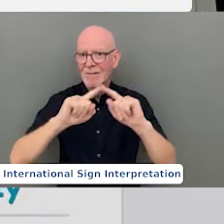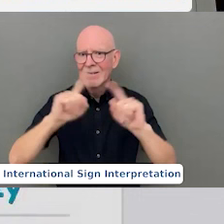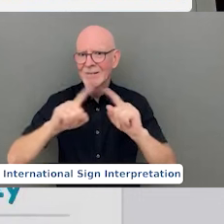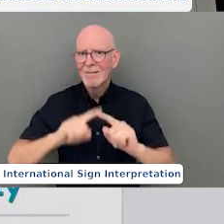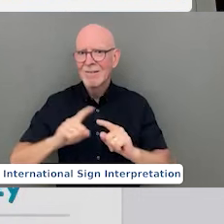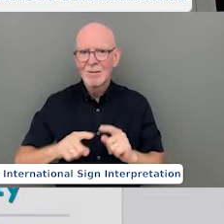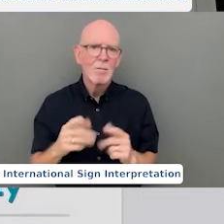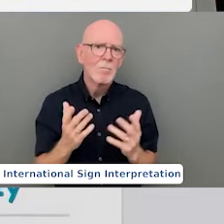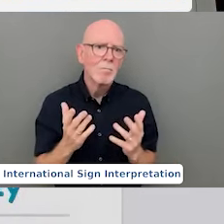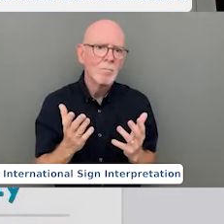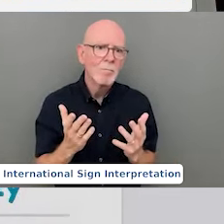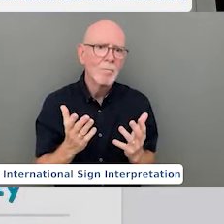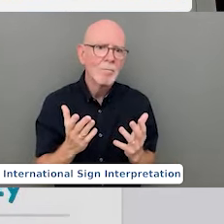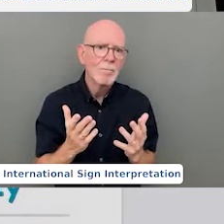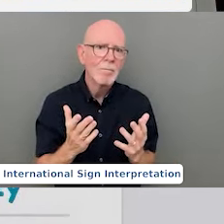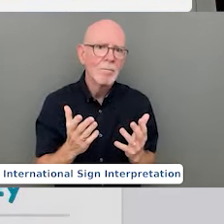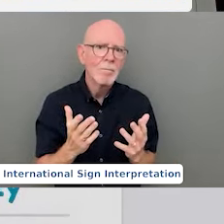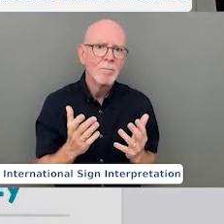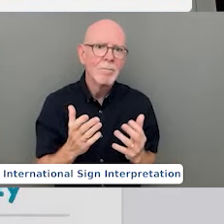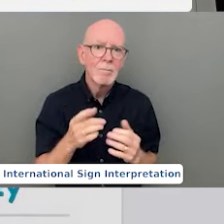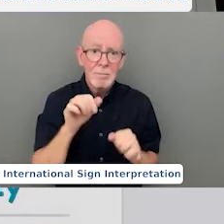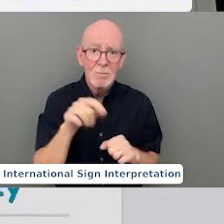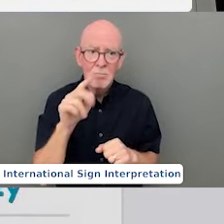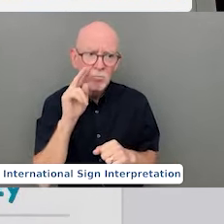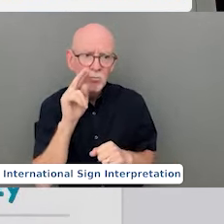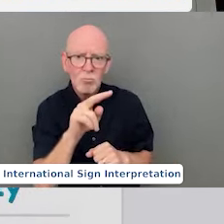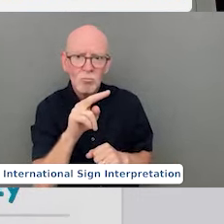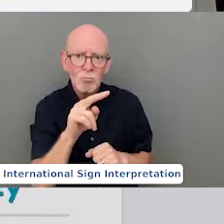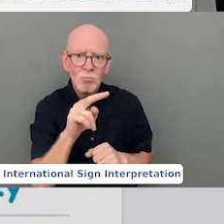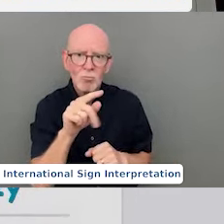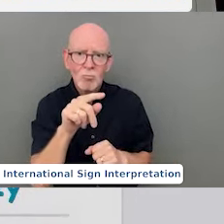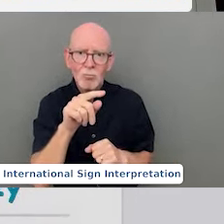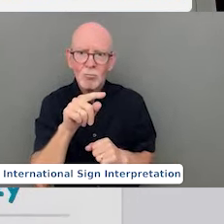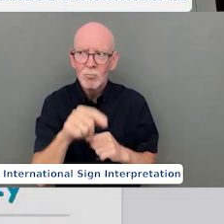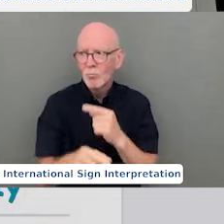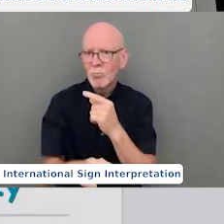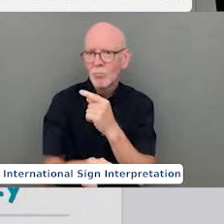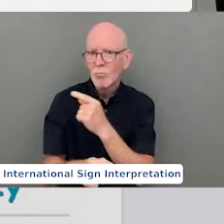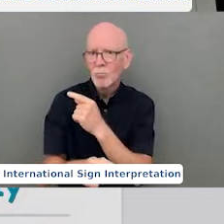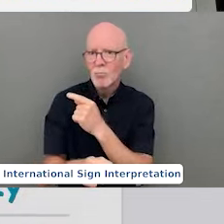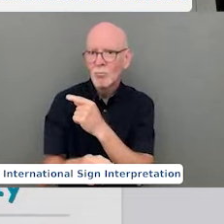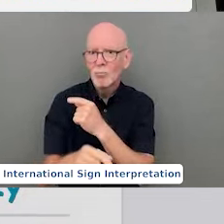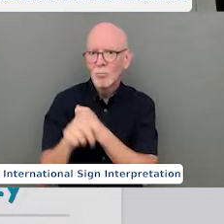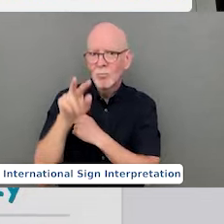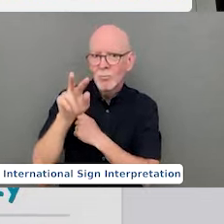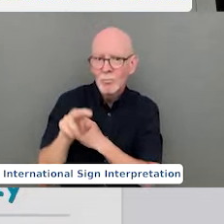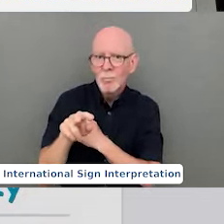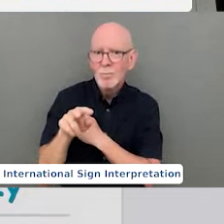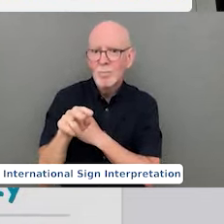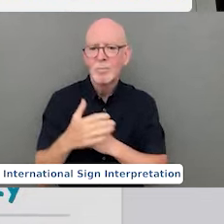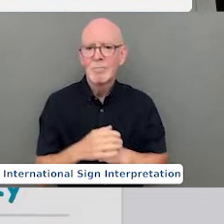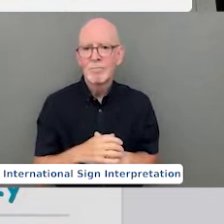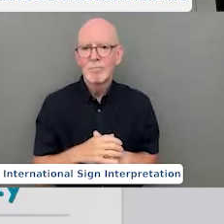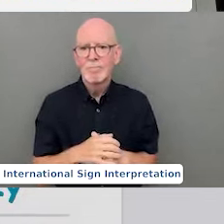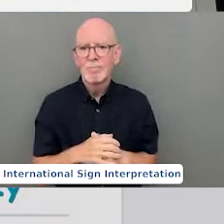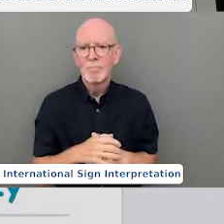overview of persons with disabilities. Here, we categorize persons with disabilities into 7 types.